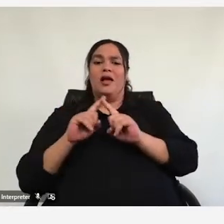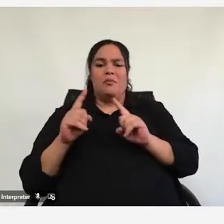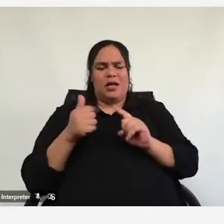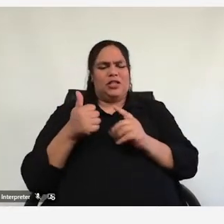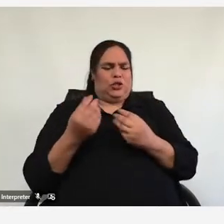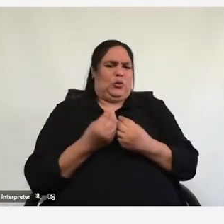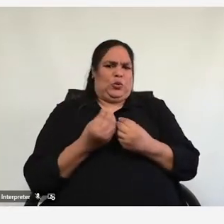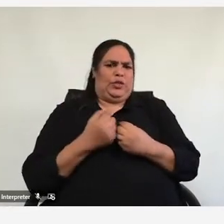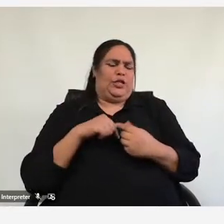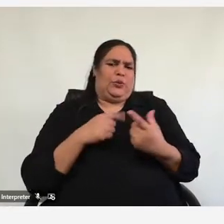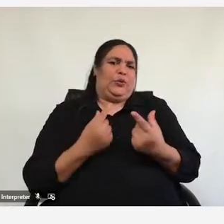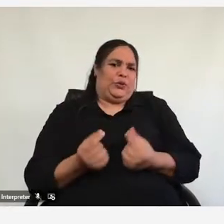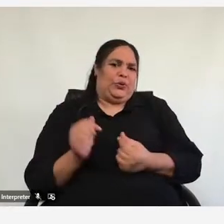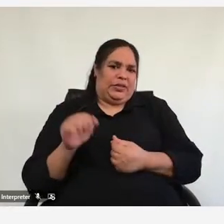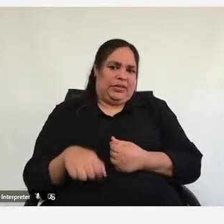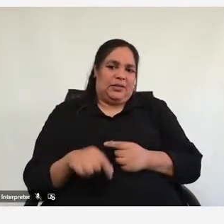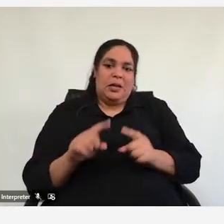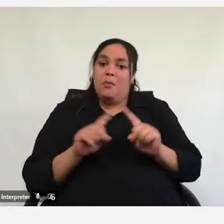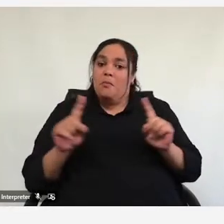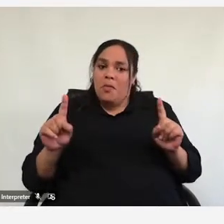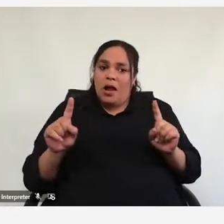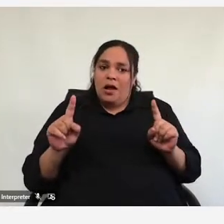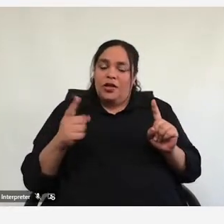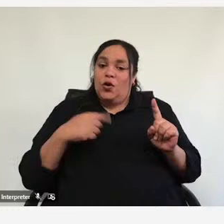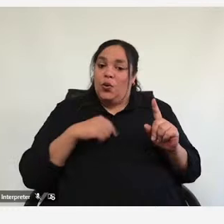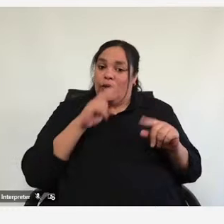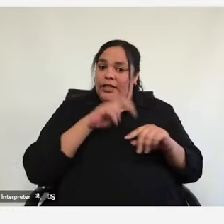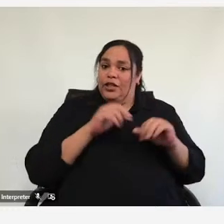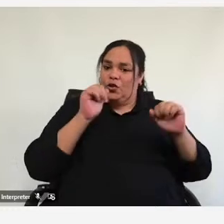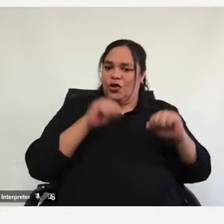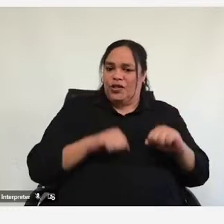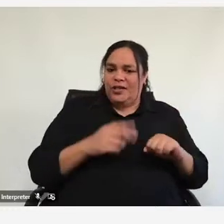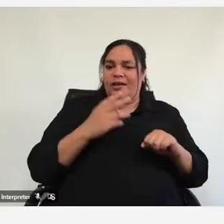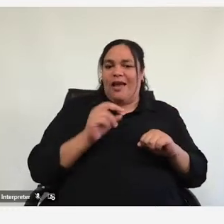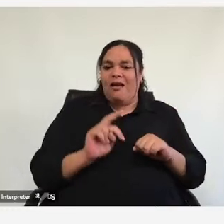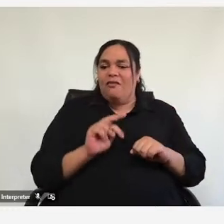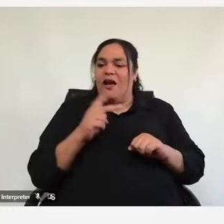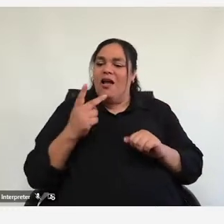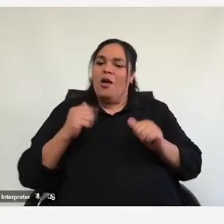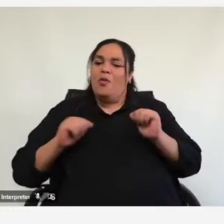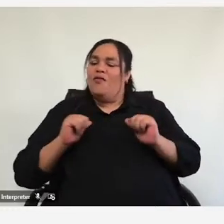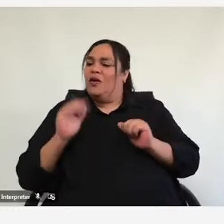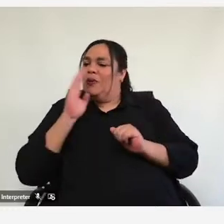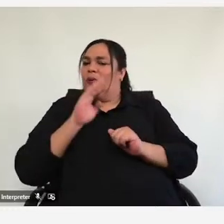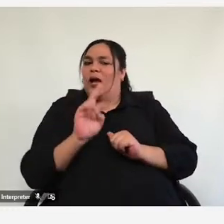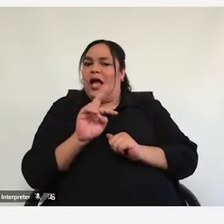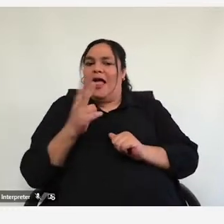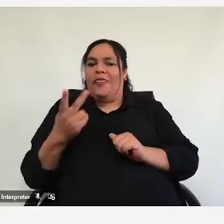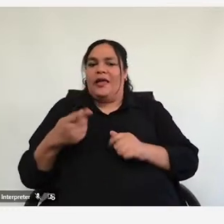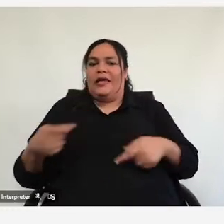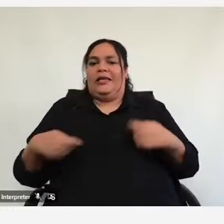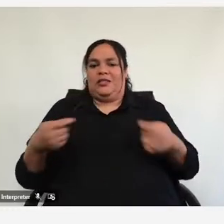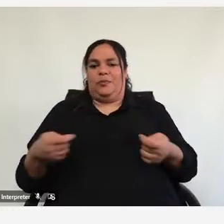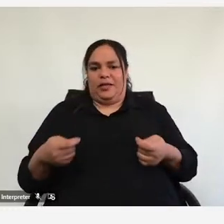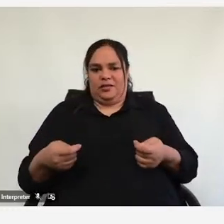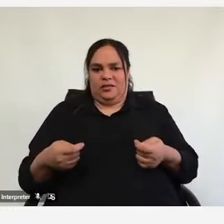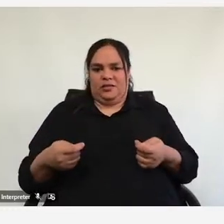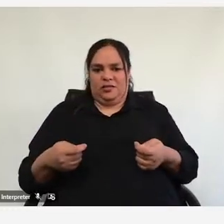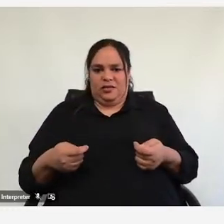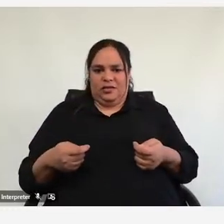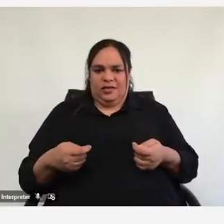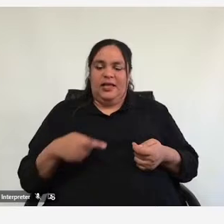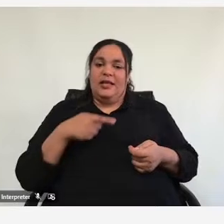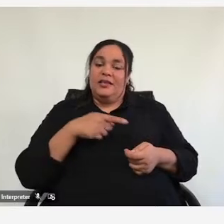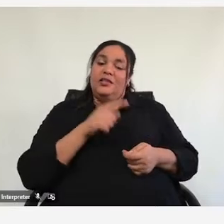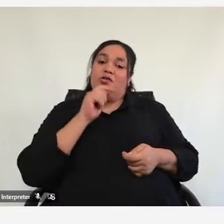that we're doing it. But let's agree, there is also underperformance when it comes to the expenditure, and it